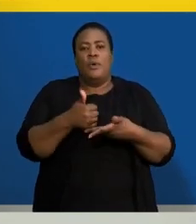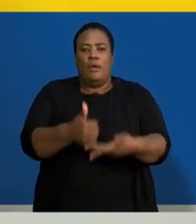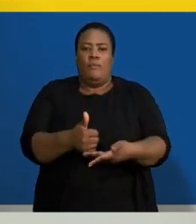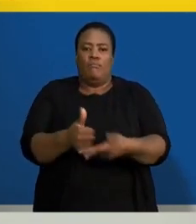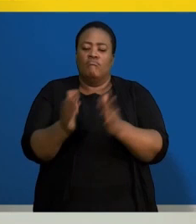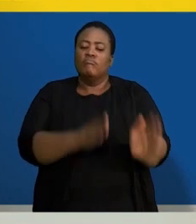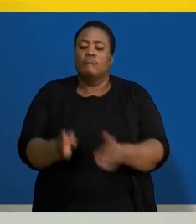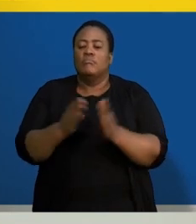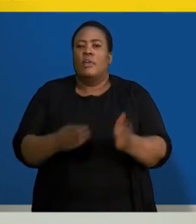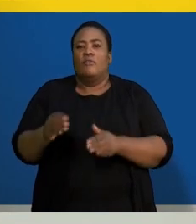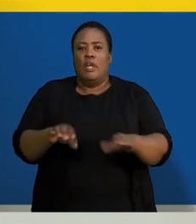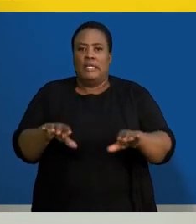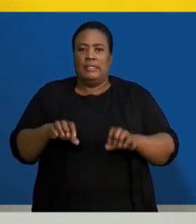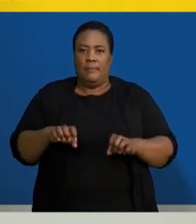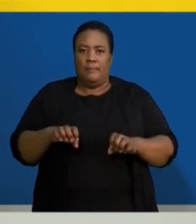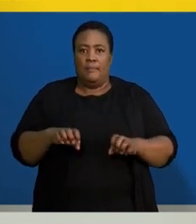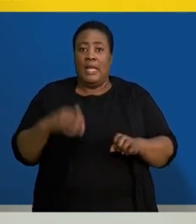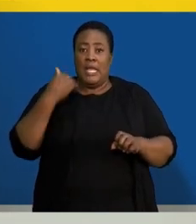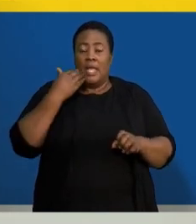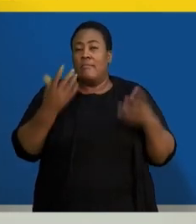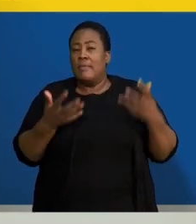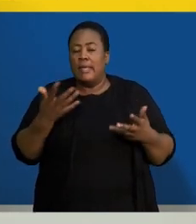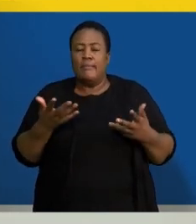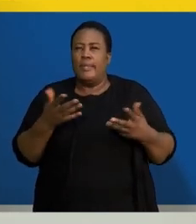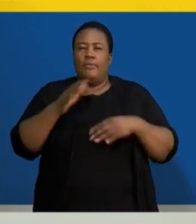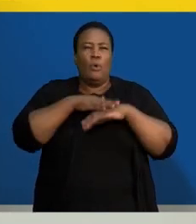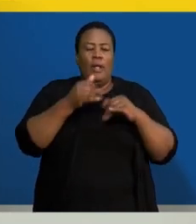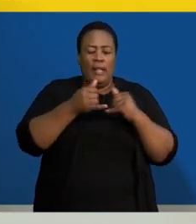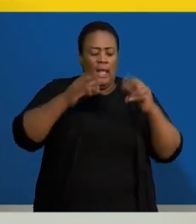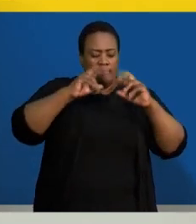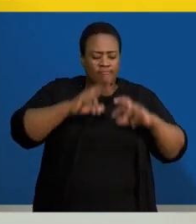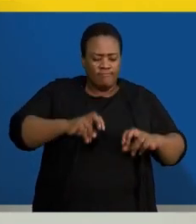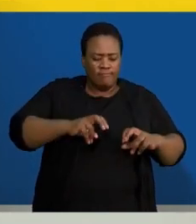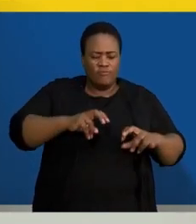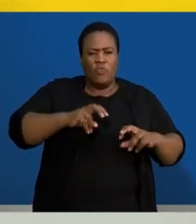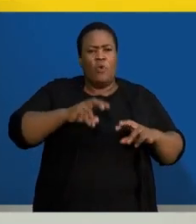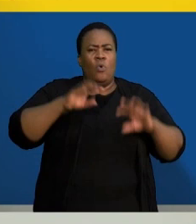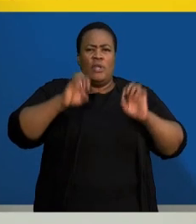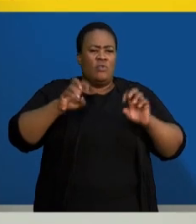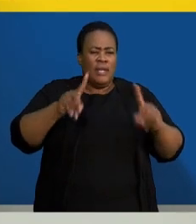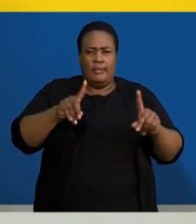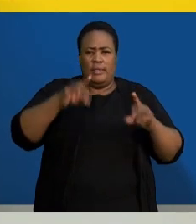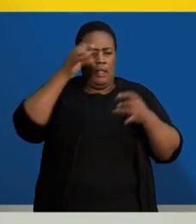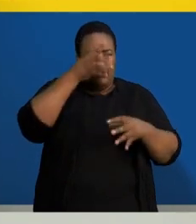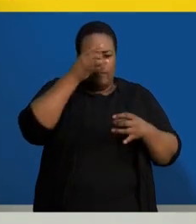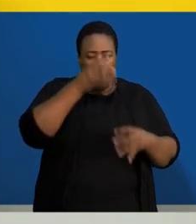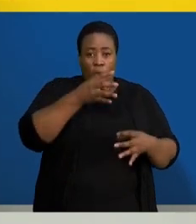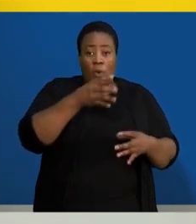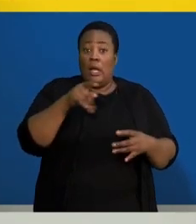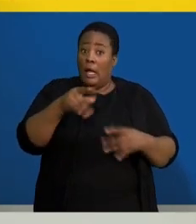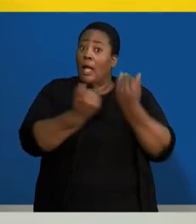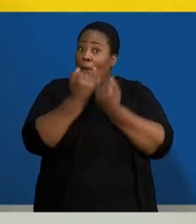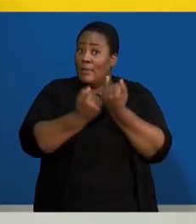exam. If you've ever run out of data while online searching for some educational content, then this next competition